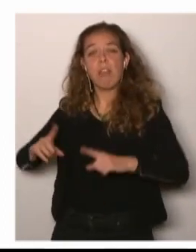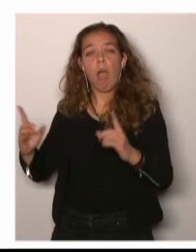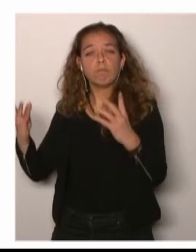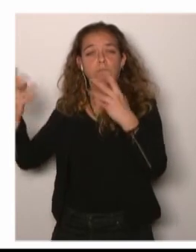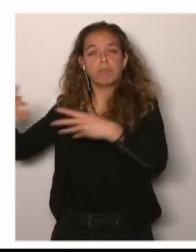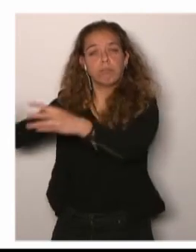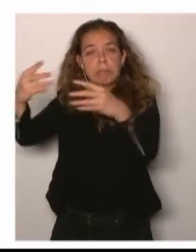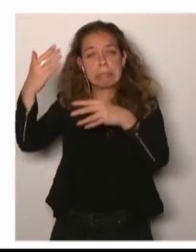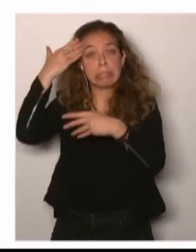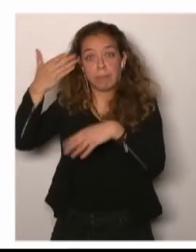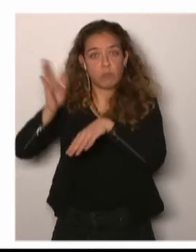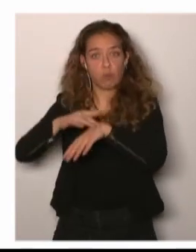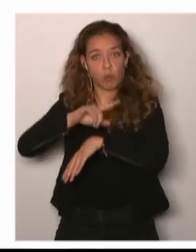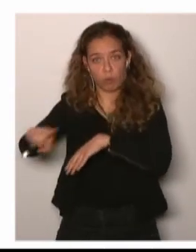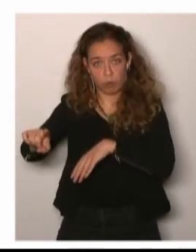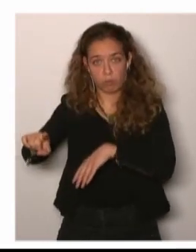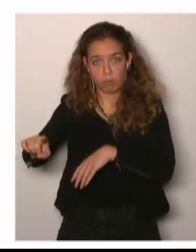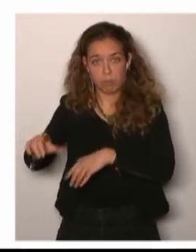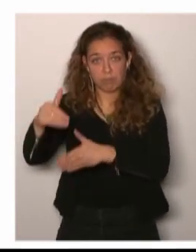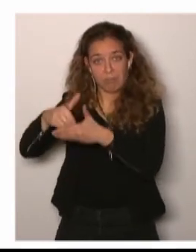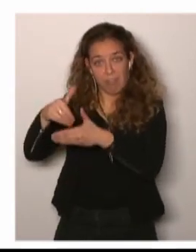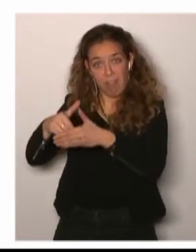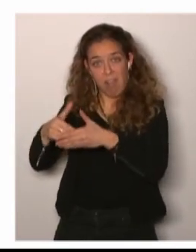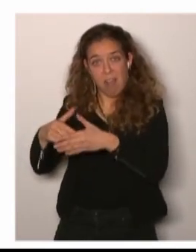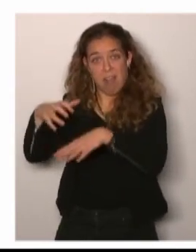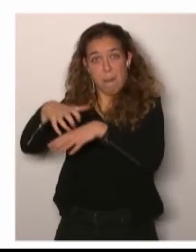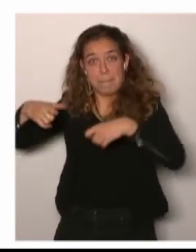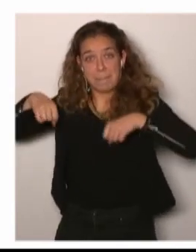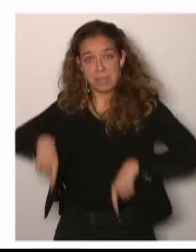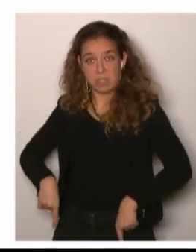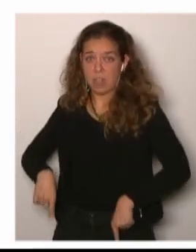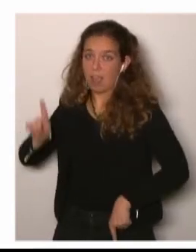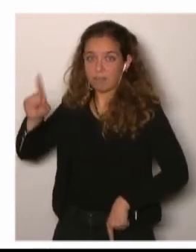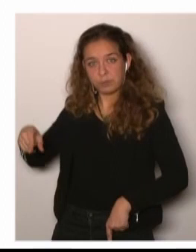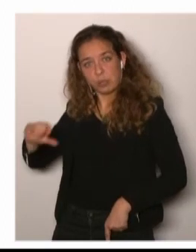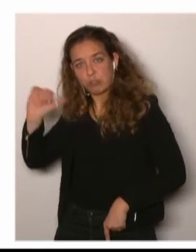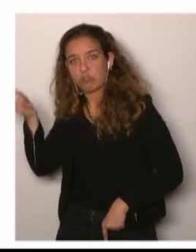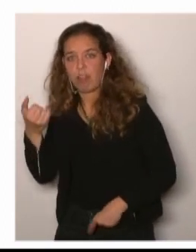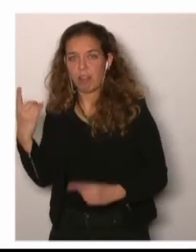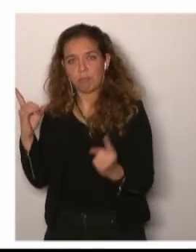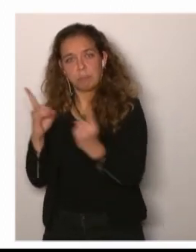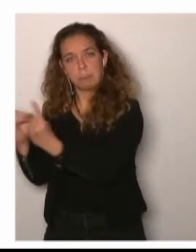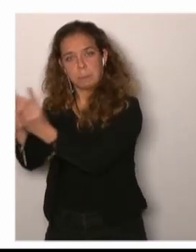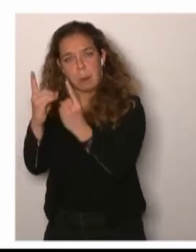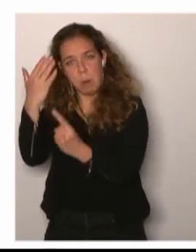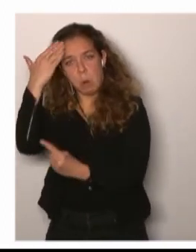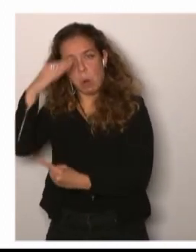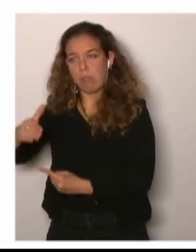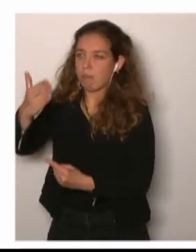aspect. Internally in the Commission, we have our own group where all the policy departments, taxation,